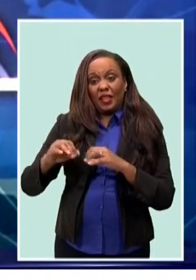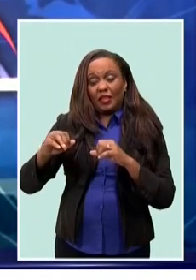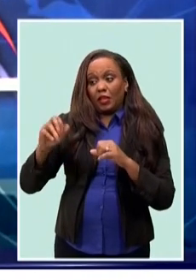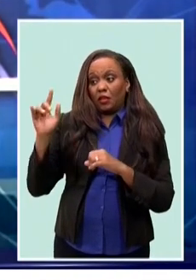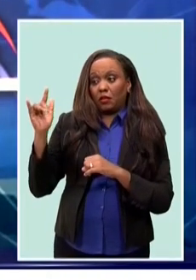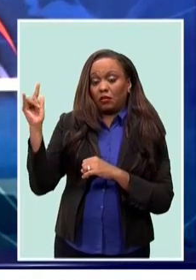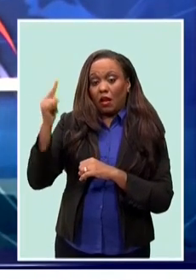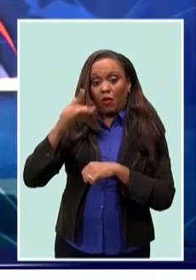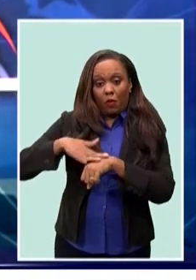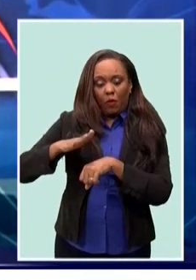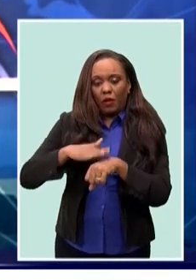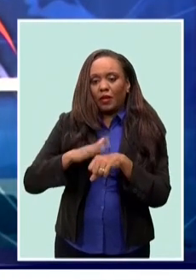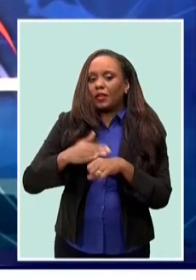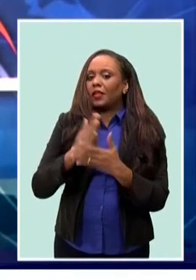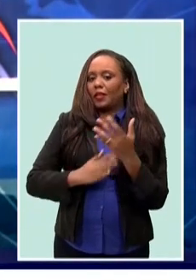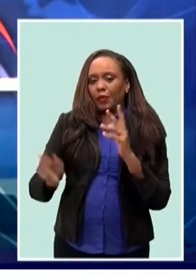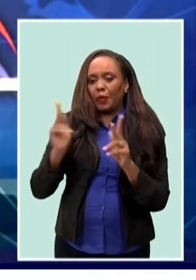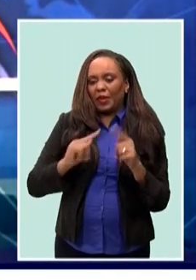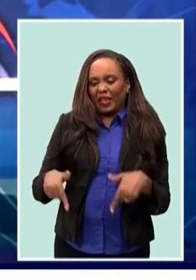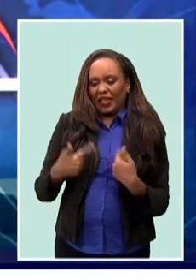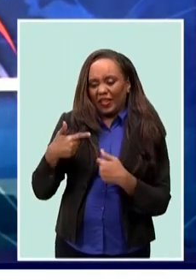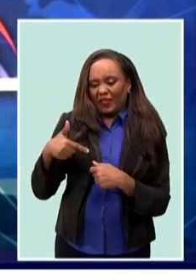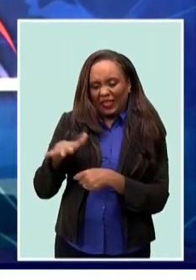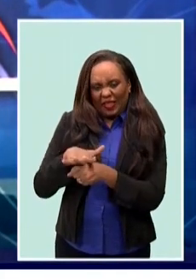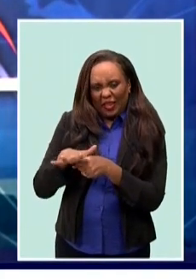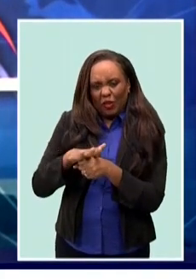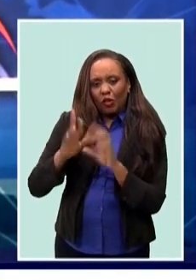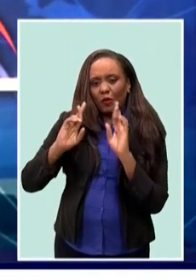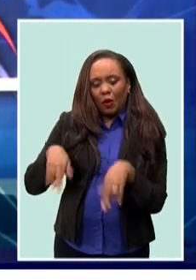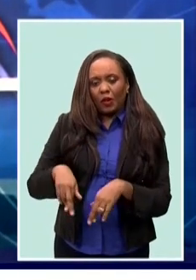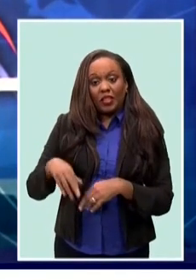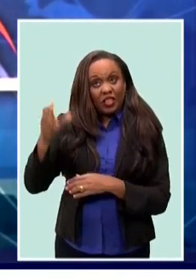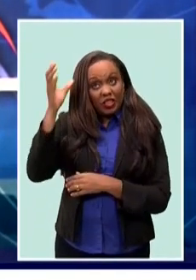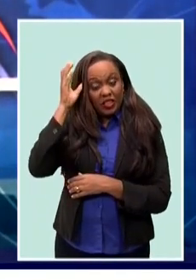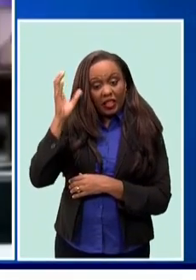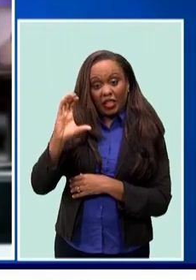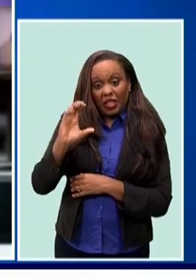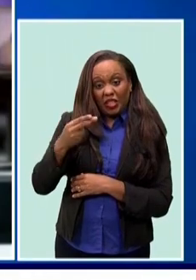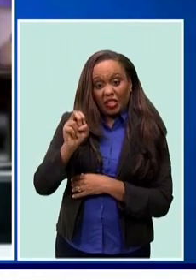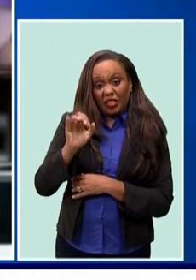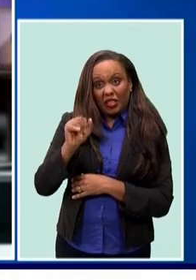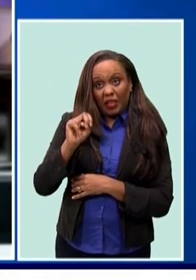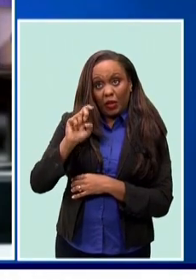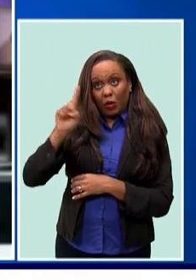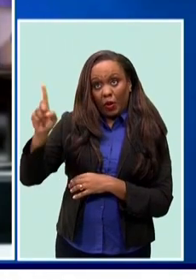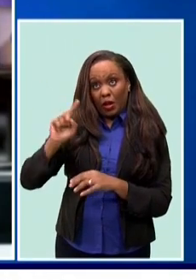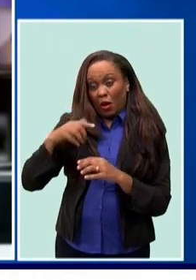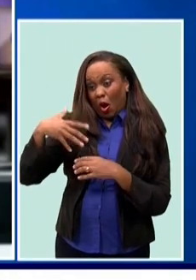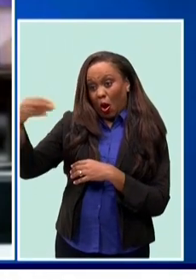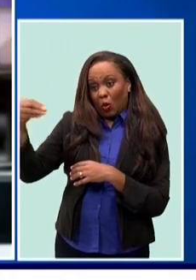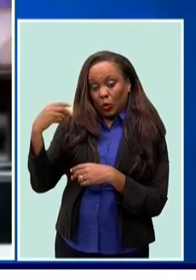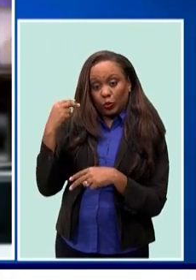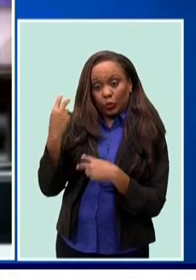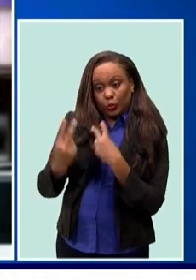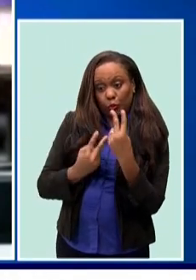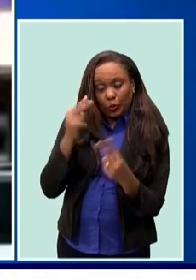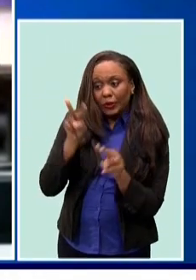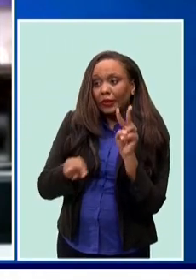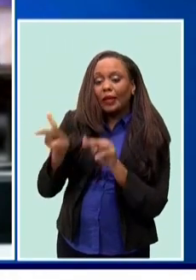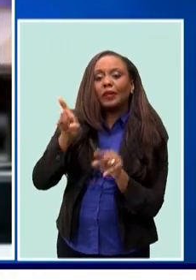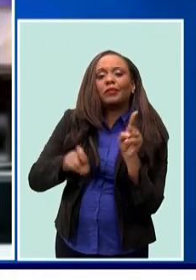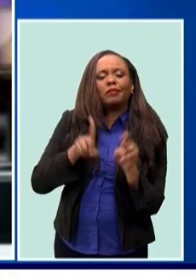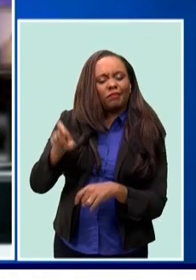have been reacting to the news. Our Shane Jones went into the heart of those communities today, and he's here now to give us a first-hand account